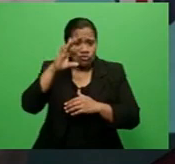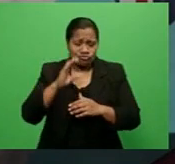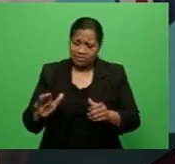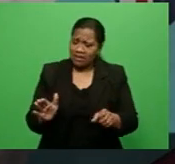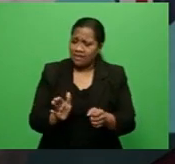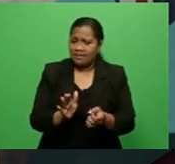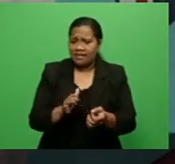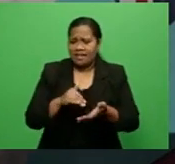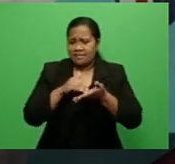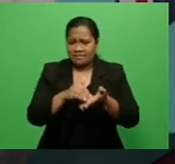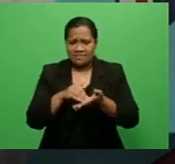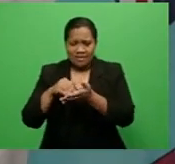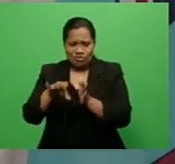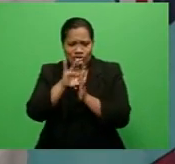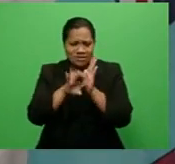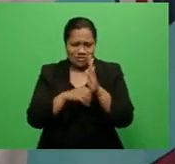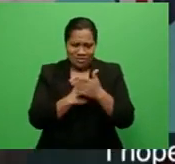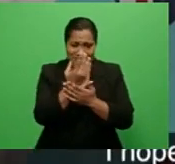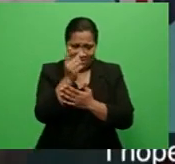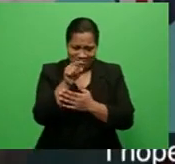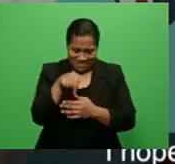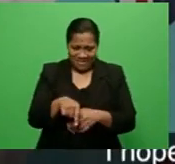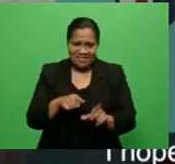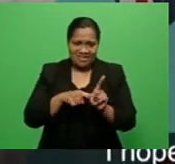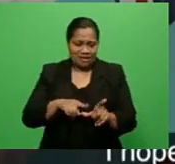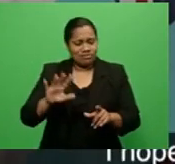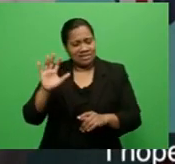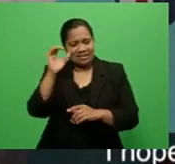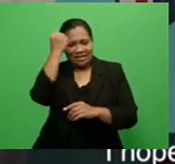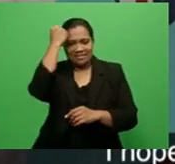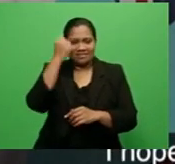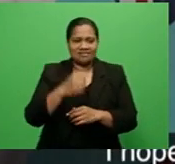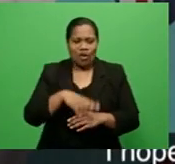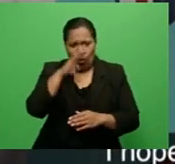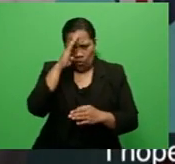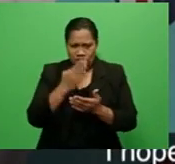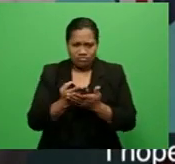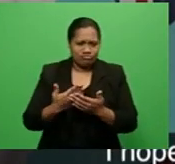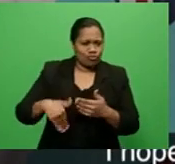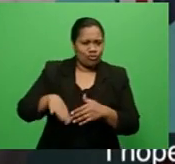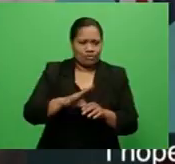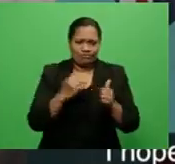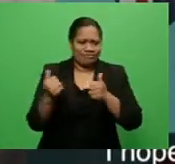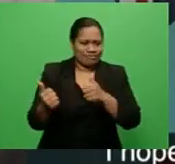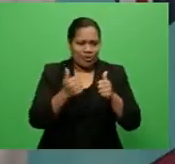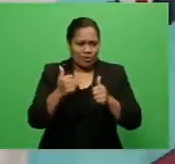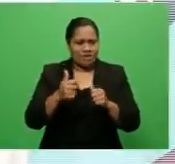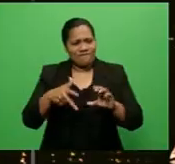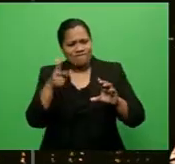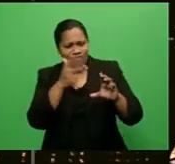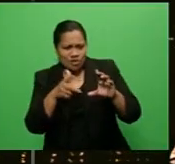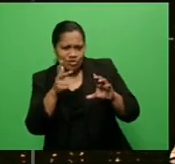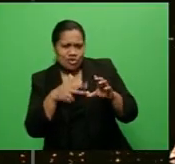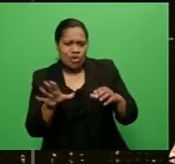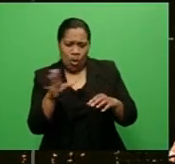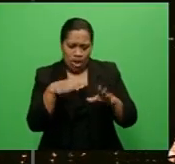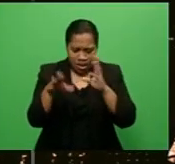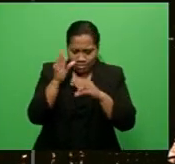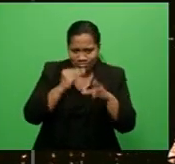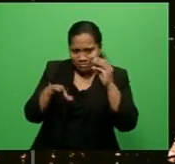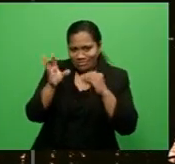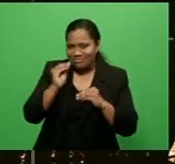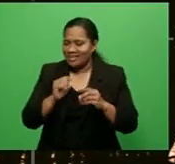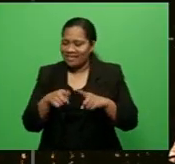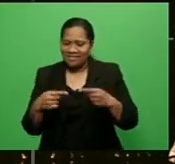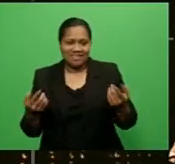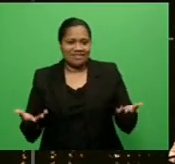Constitution Day a success. I hope you had fun with your videos and all learned something along the way.